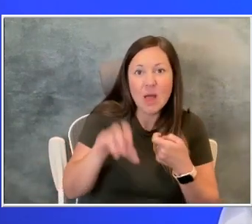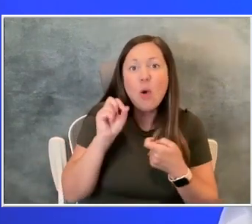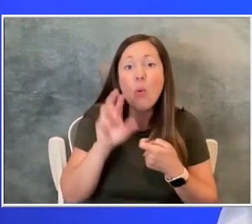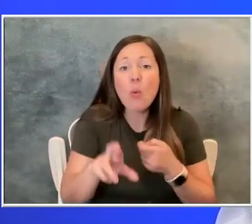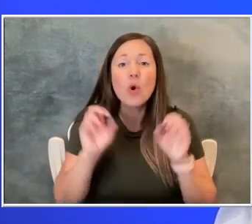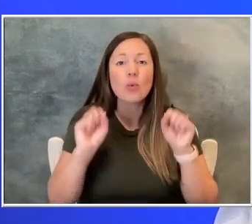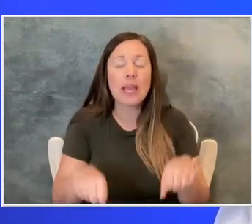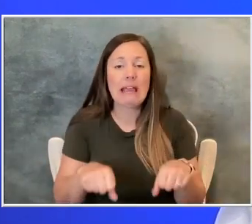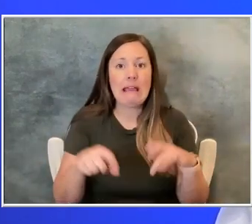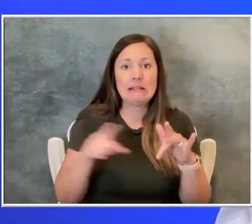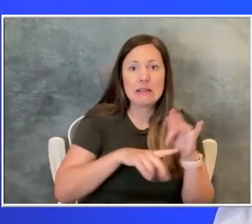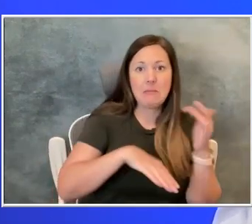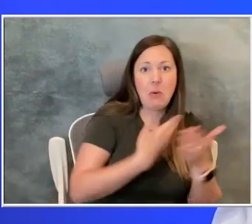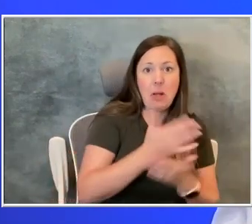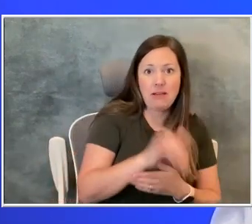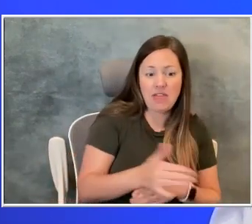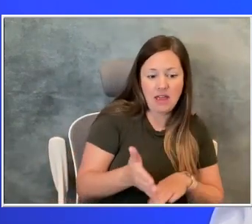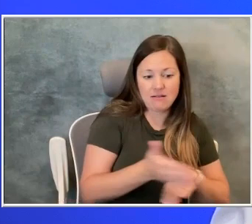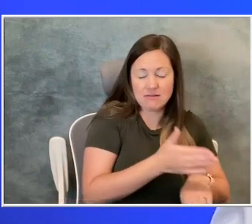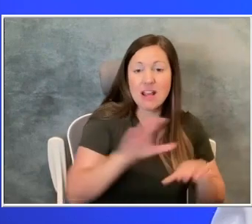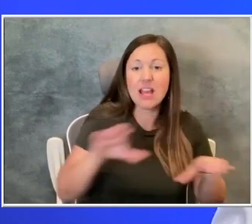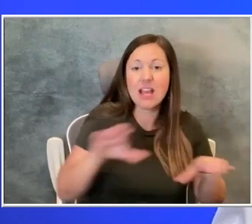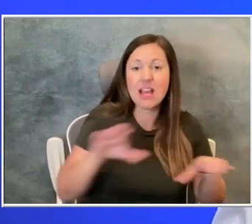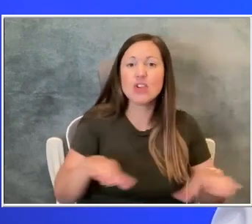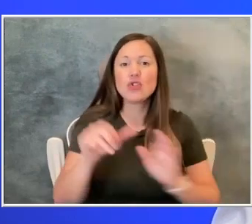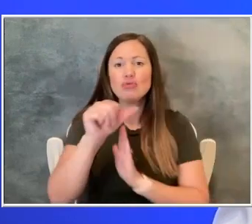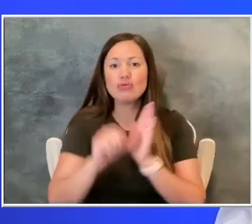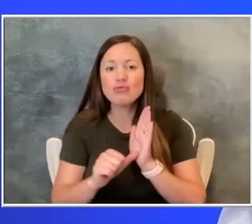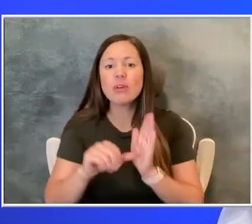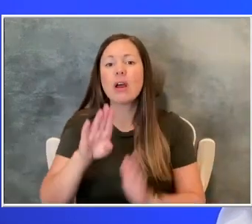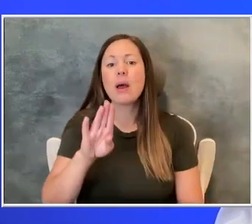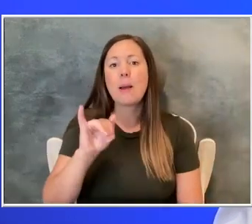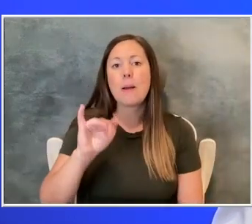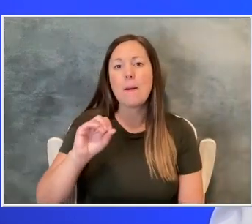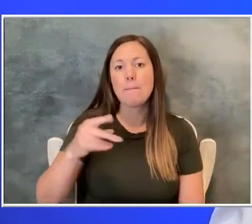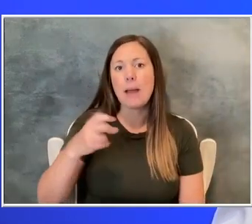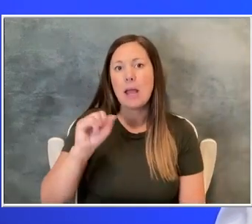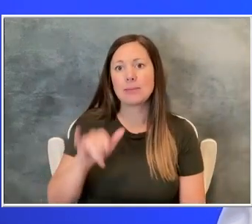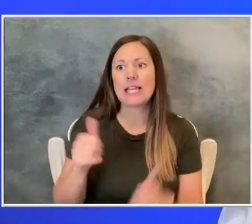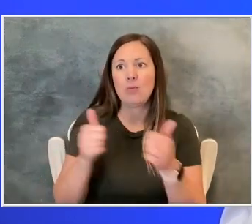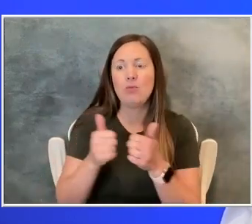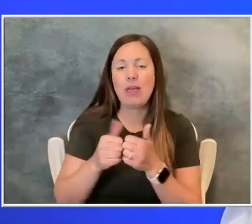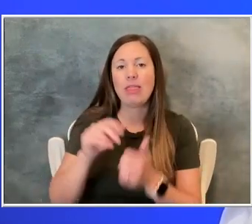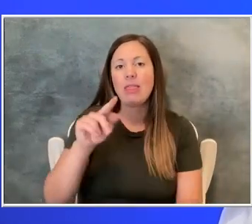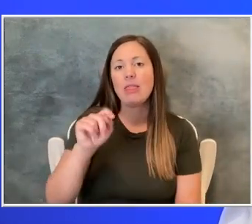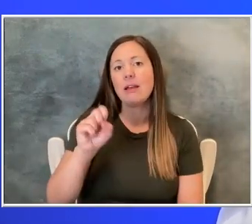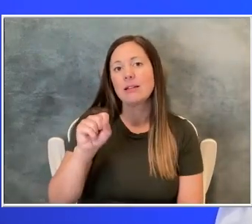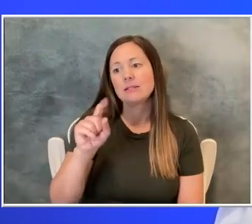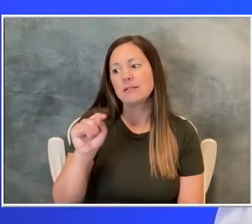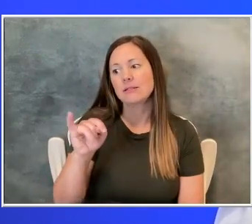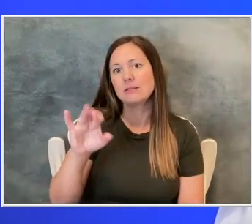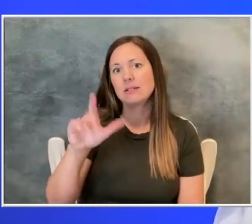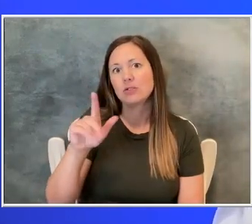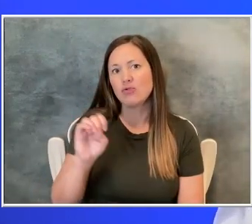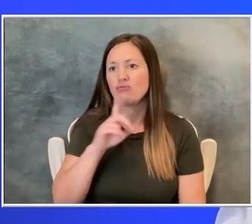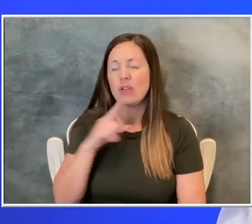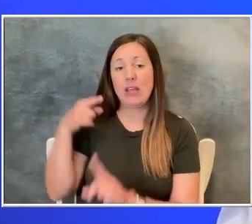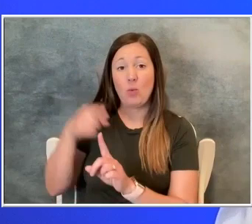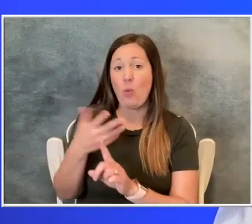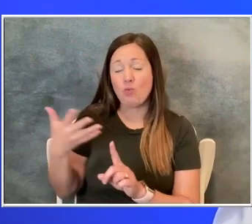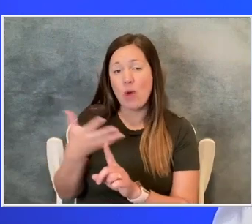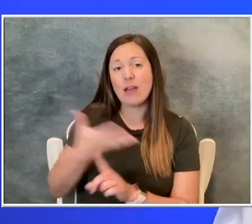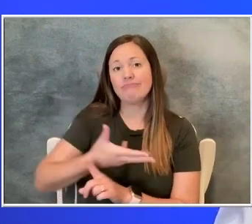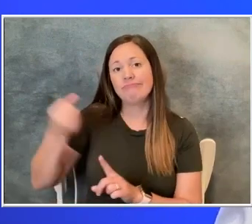that and do a biopsy of the testicle directly and get the sperm from that. The intent is to get sperm. Whether it's enough